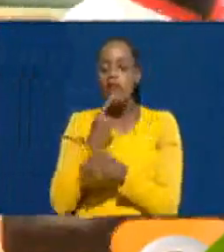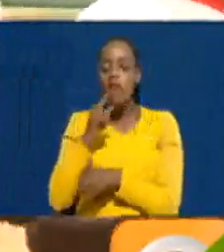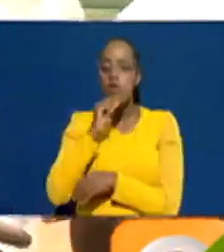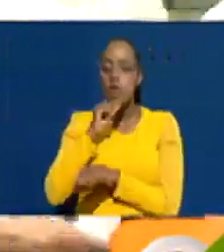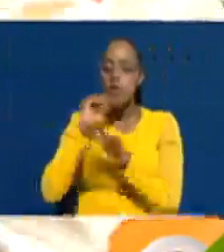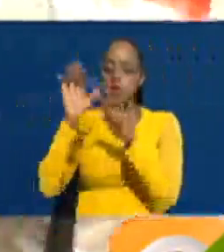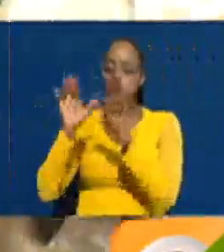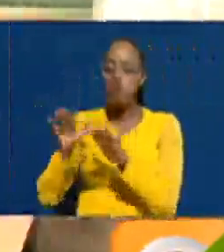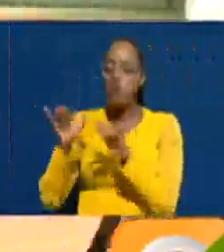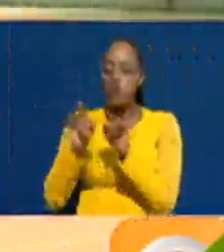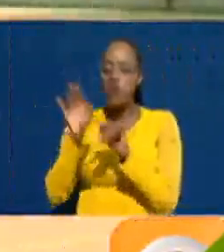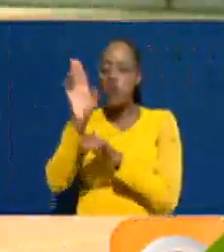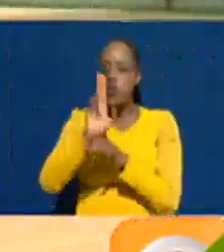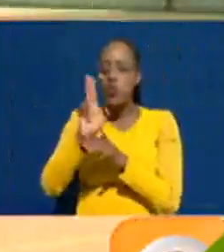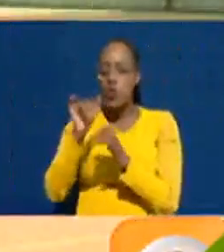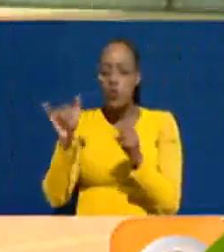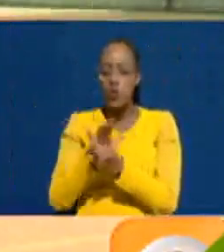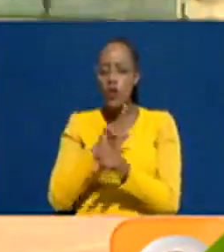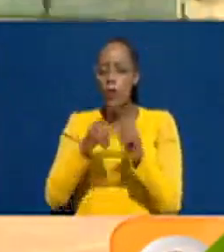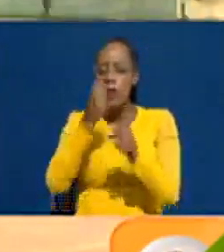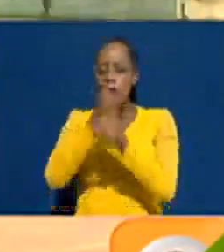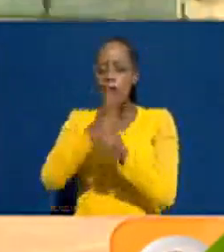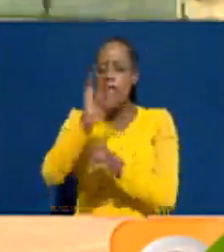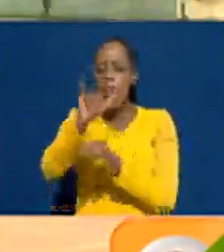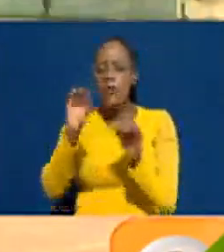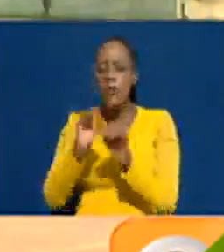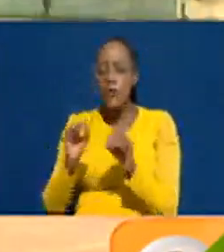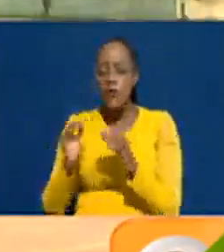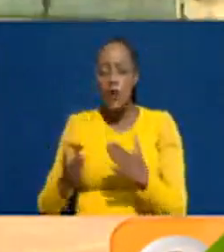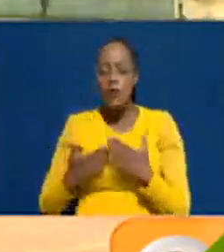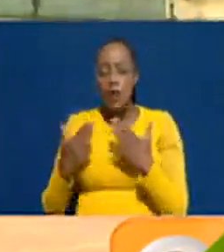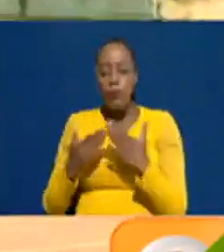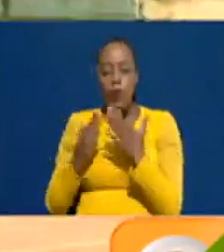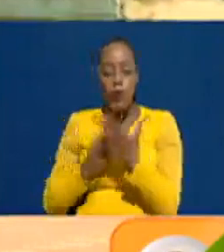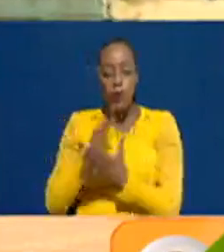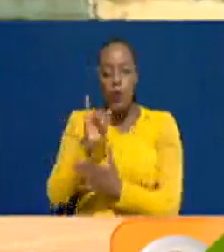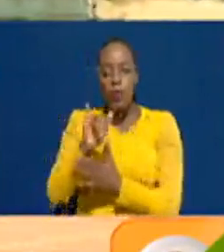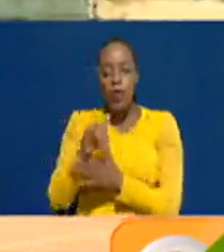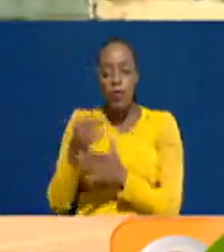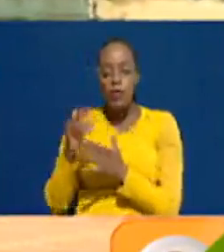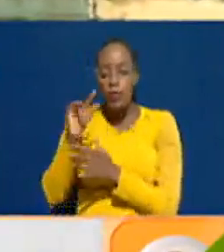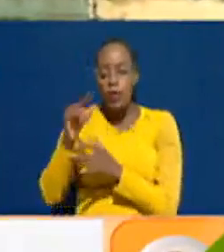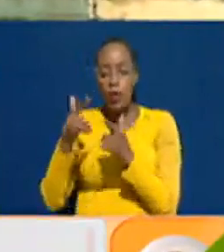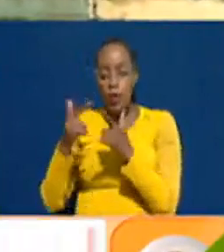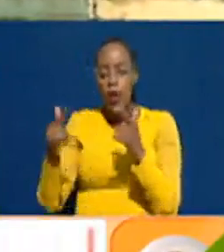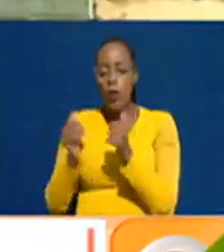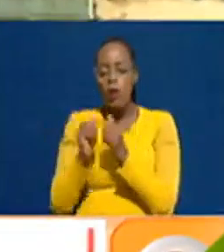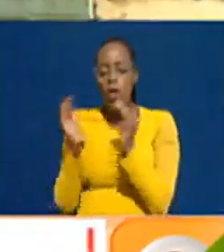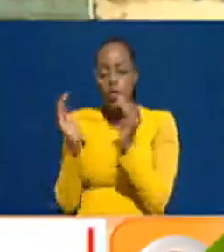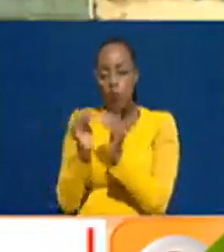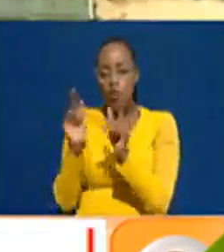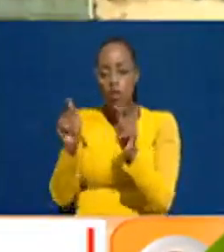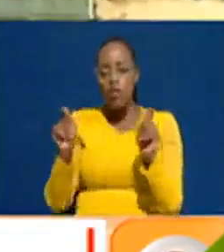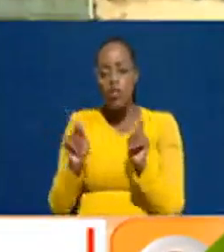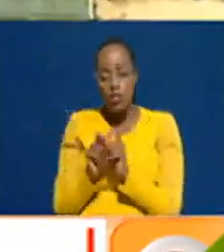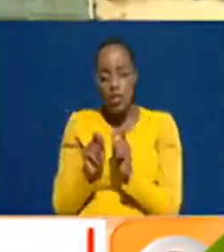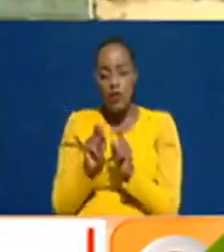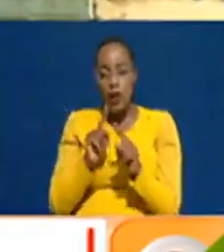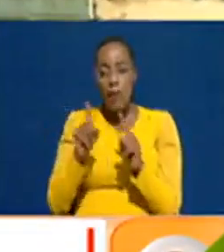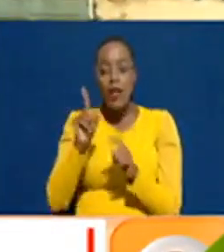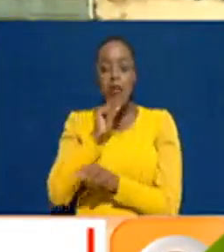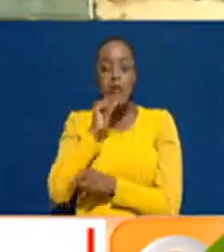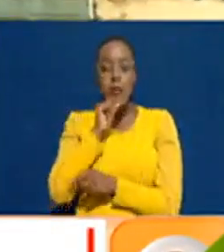down and to maximize on that, but they didn't do that. Eh? Can't be happy with such a small margin against a small team, but the